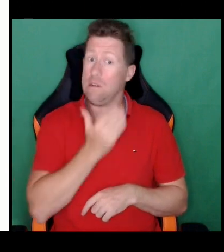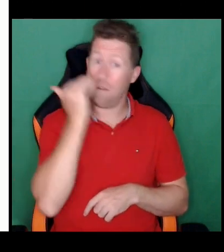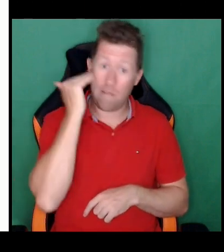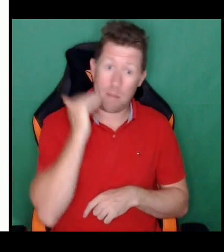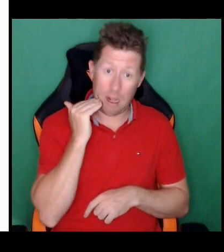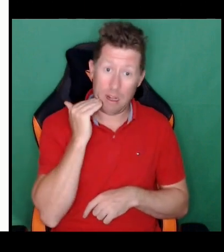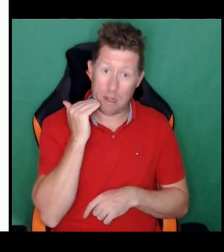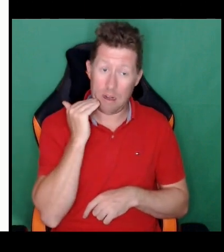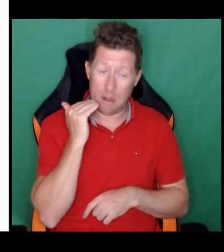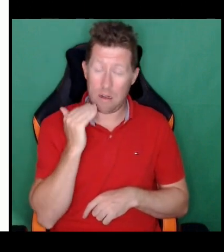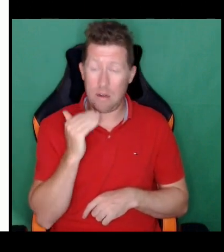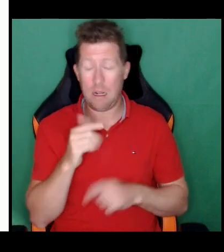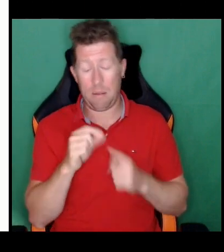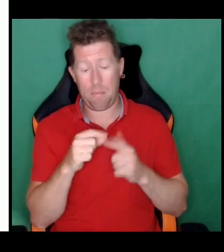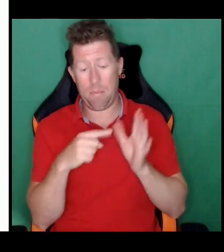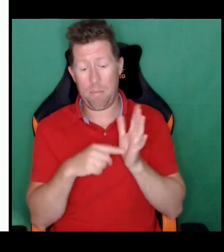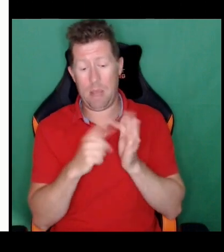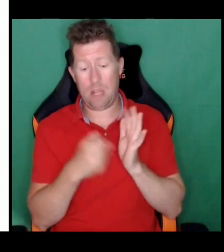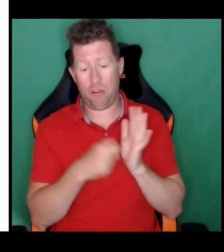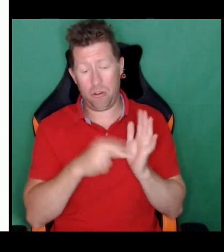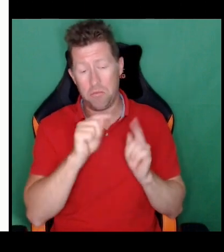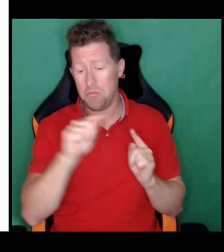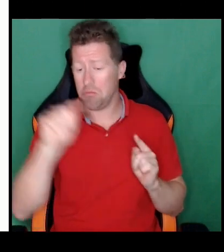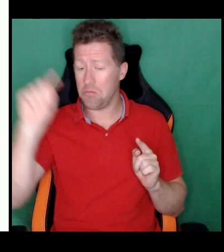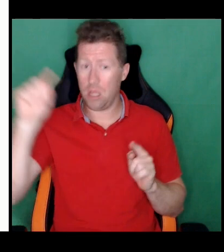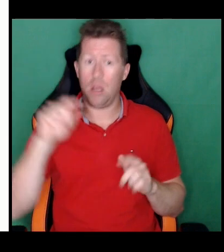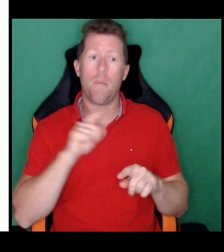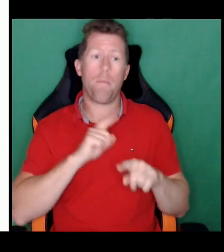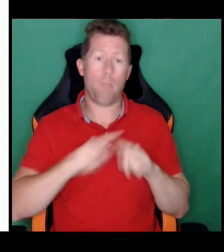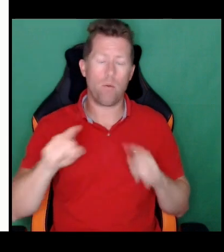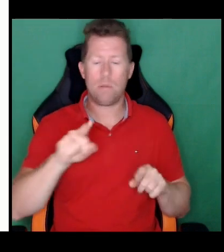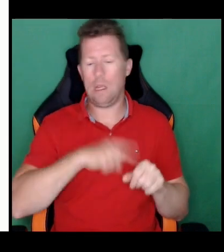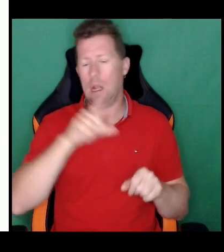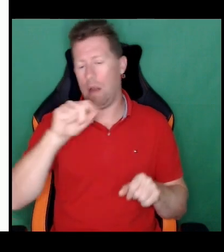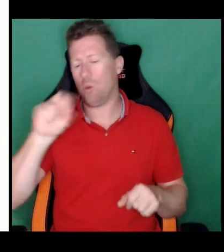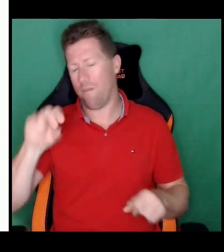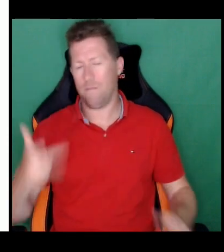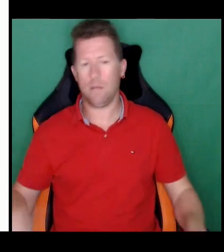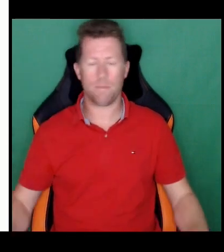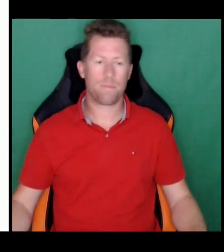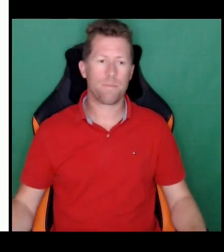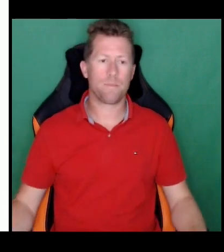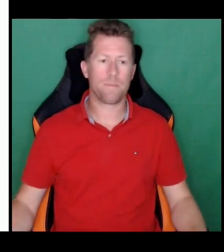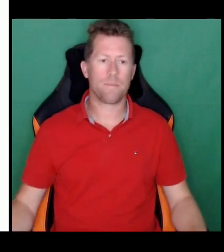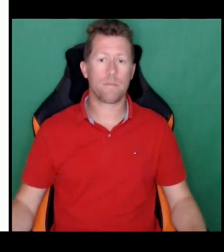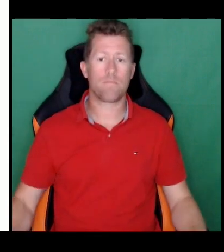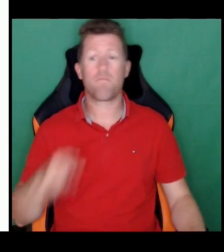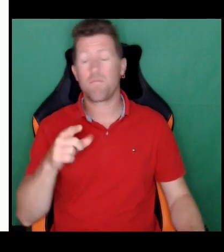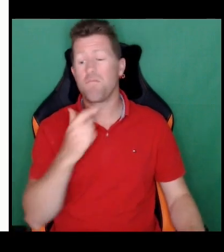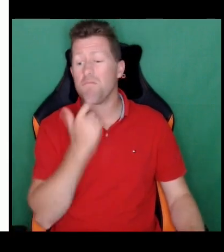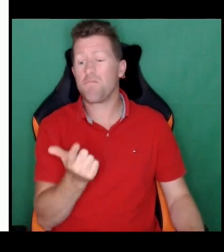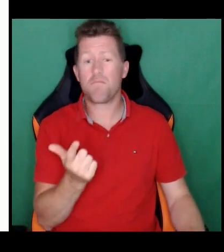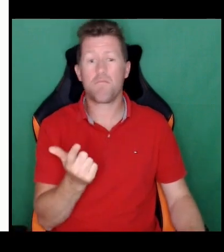pattern. And so most of them are in upper high school. They are risk takers